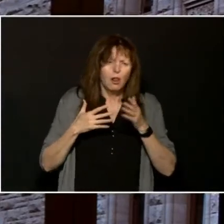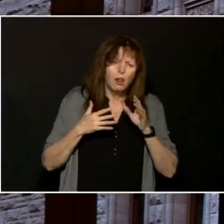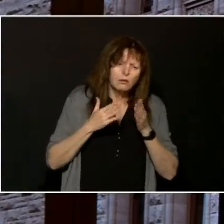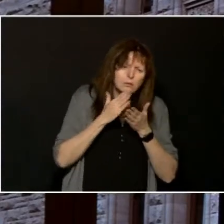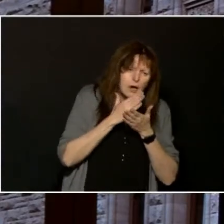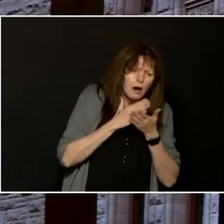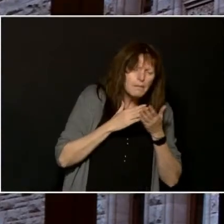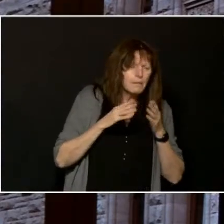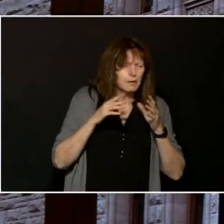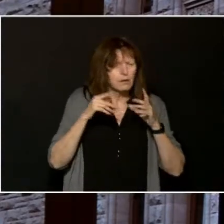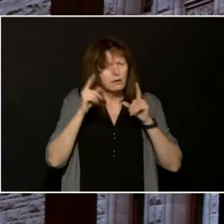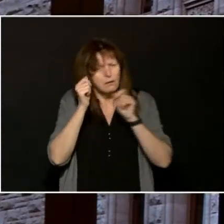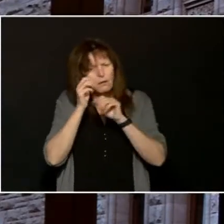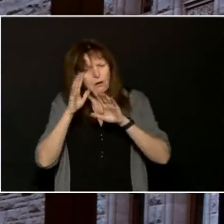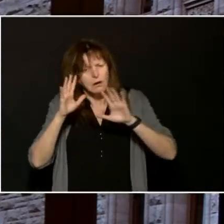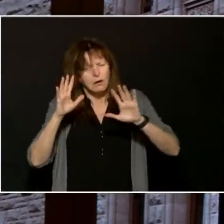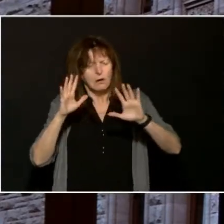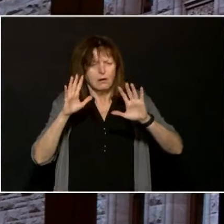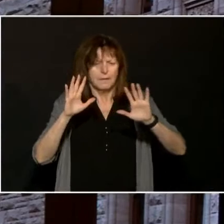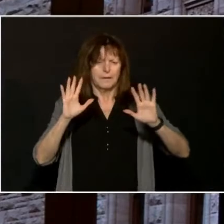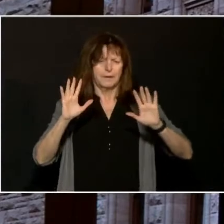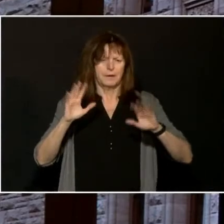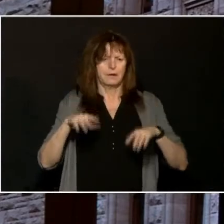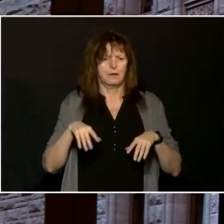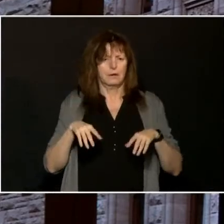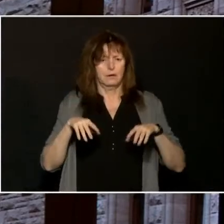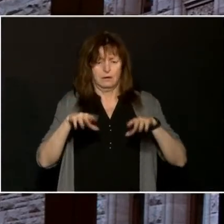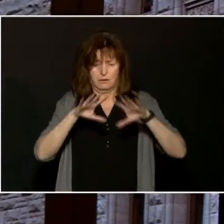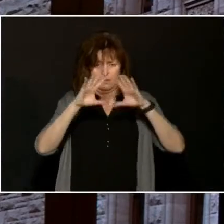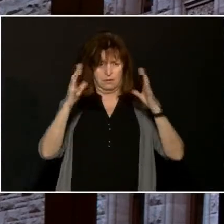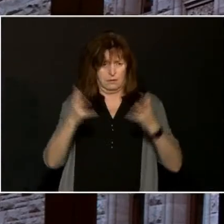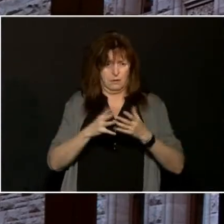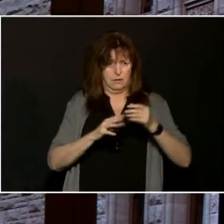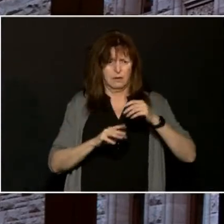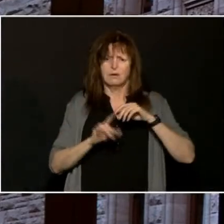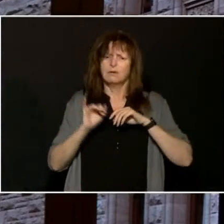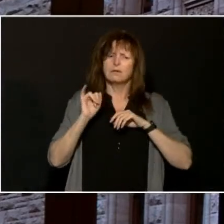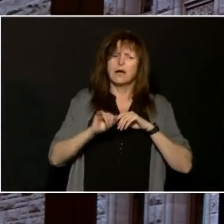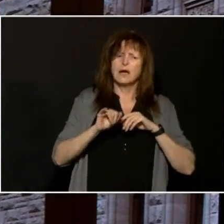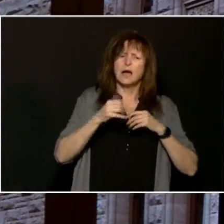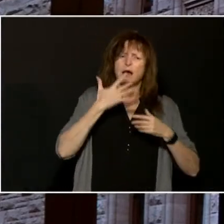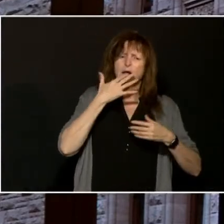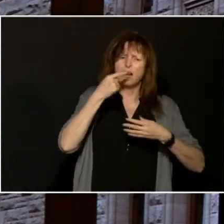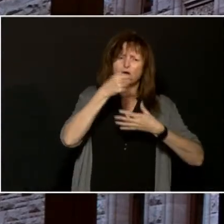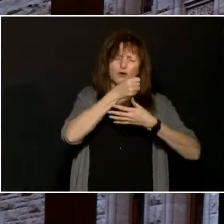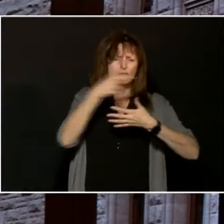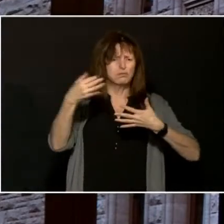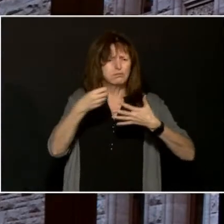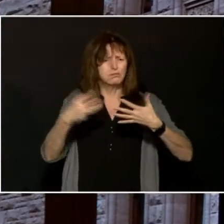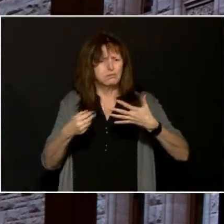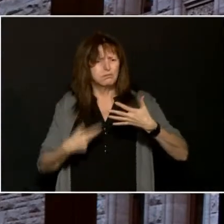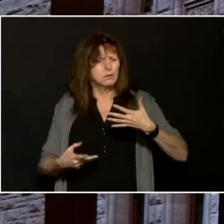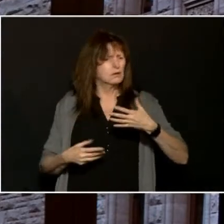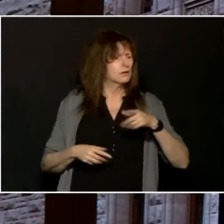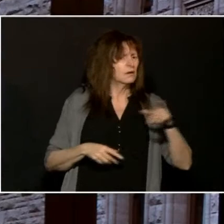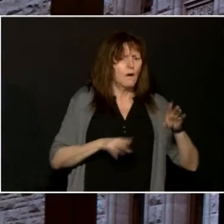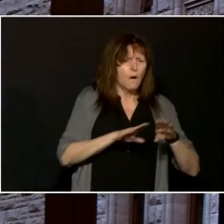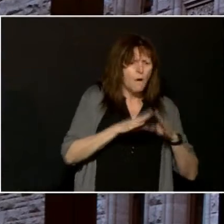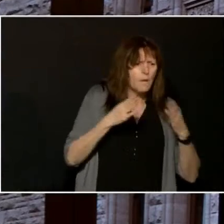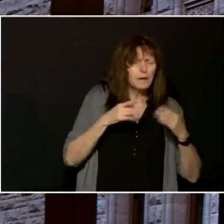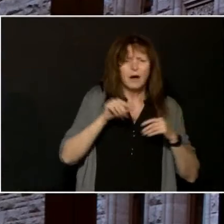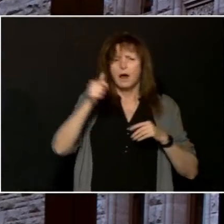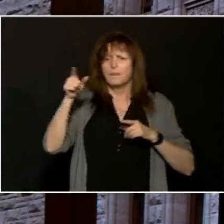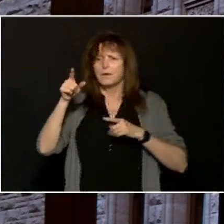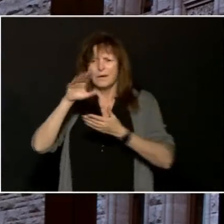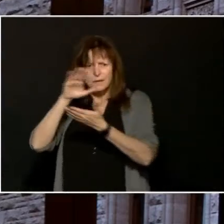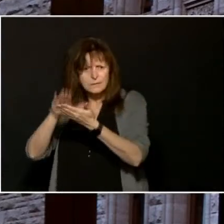our old framework that we had with the color zones. Some are open more than others with different activities at different levels. So it's never just totally flip the switch,